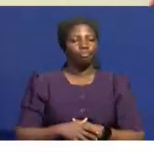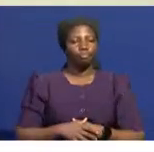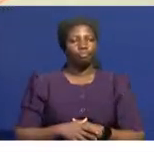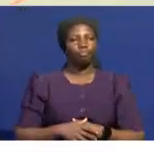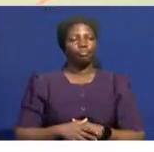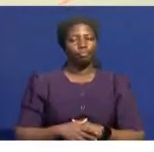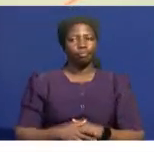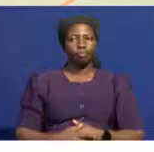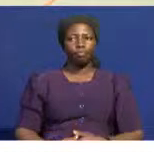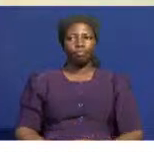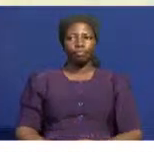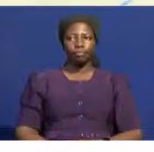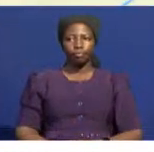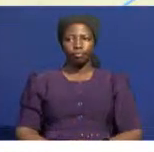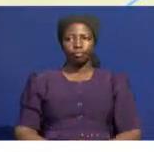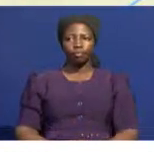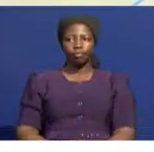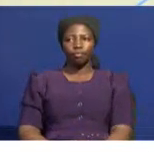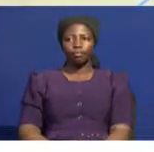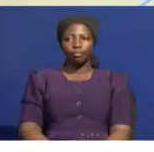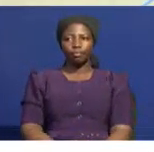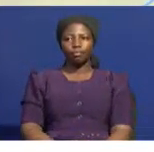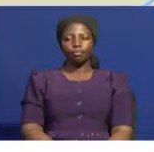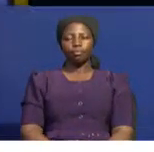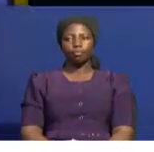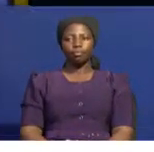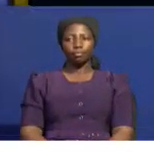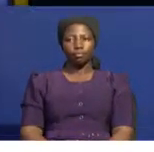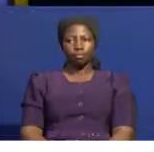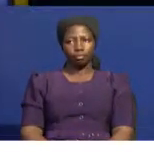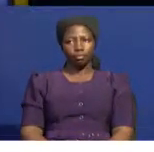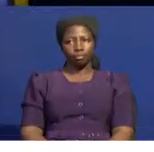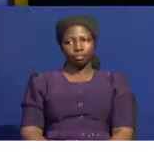Joy Nabwile for Legends Edition.